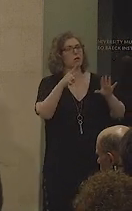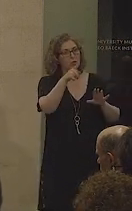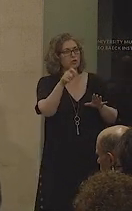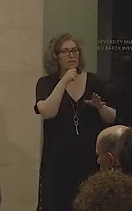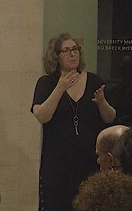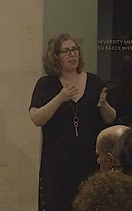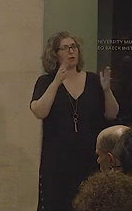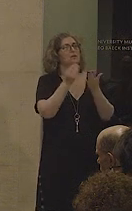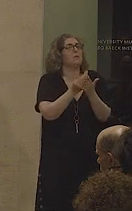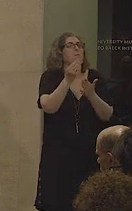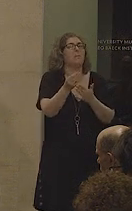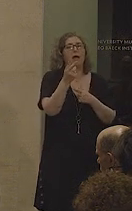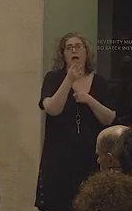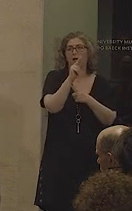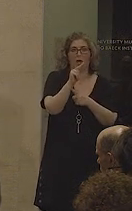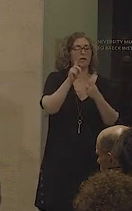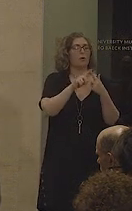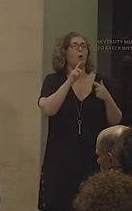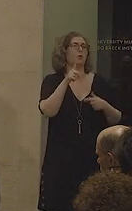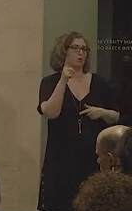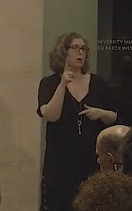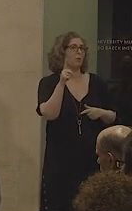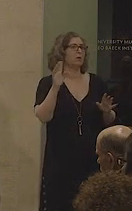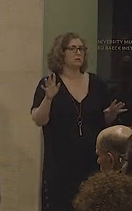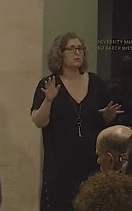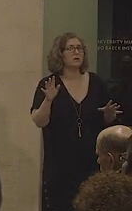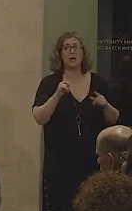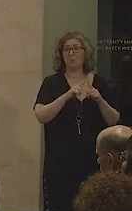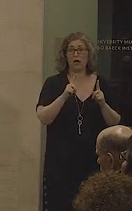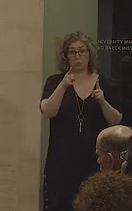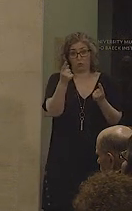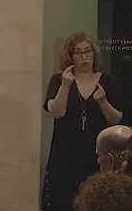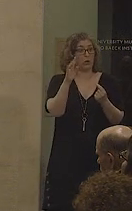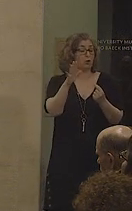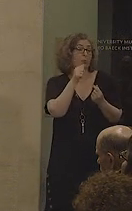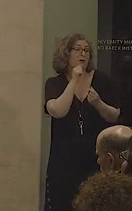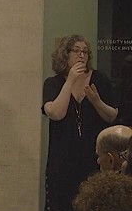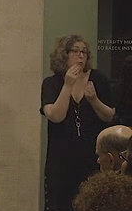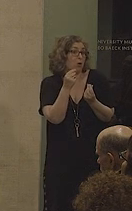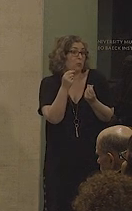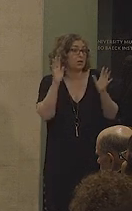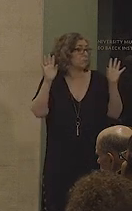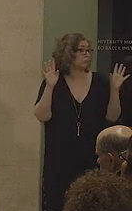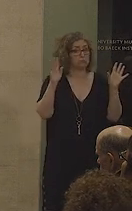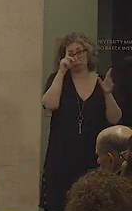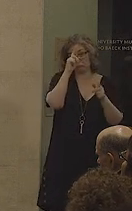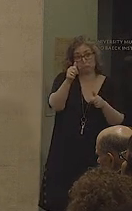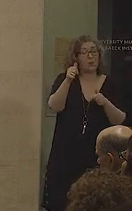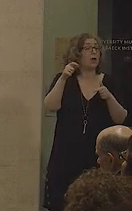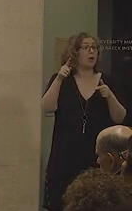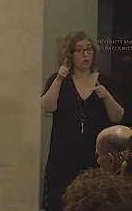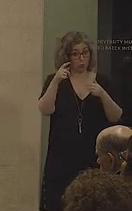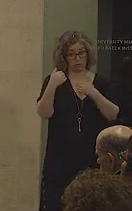shouldn't be able to purchase until you're 21. But what you do on your private property, as long as you're